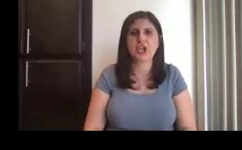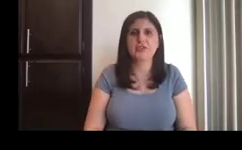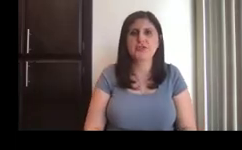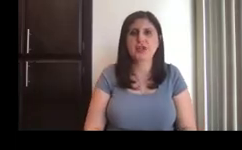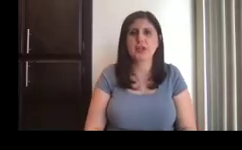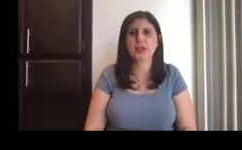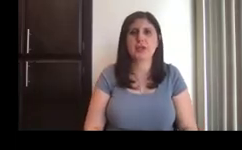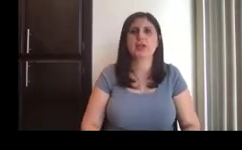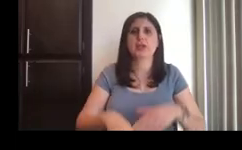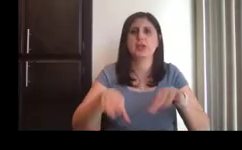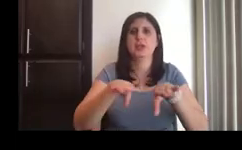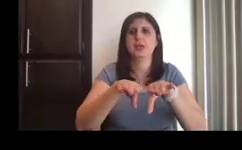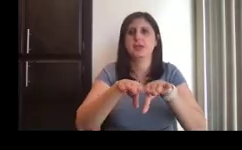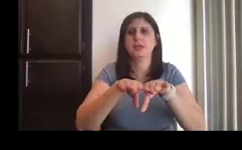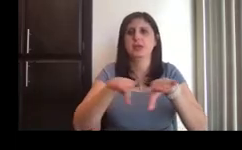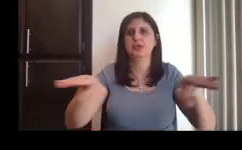Okay, shelf.